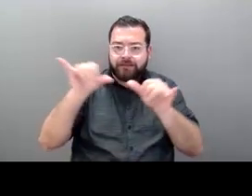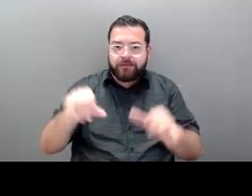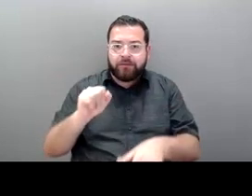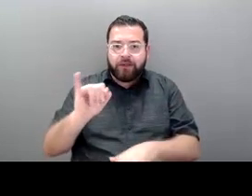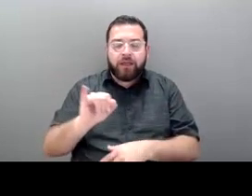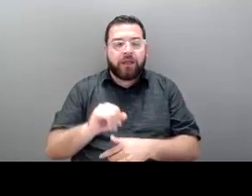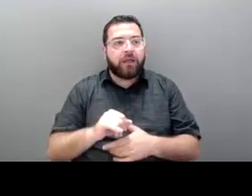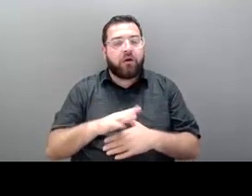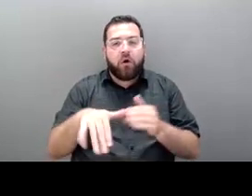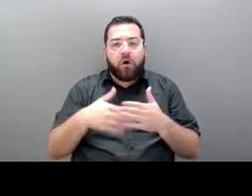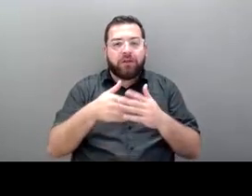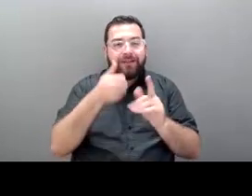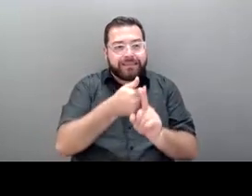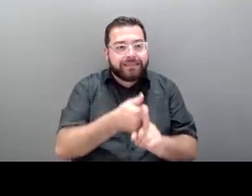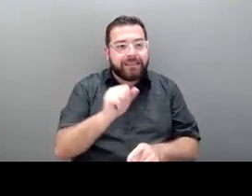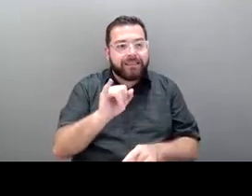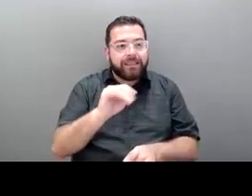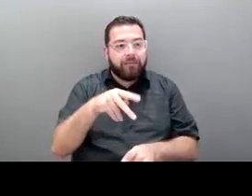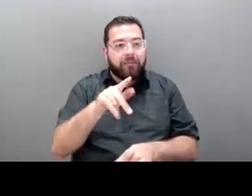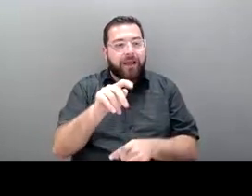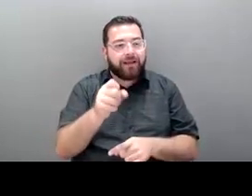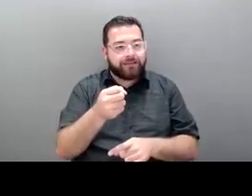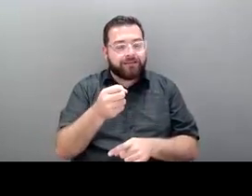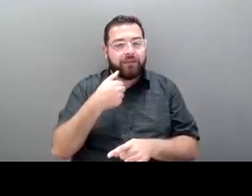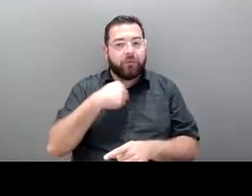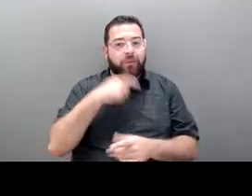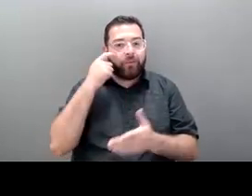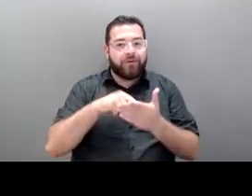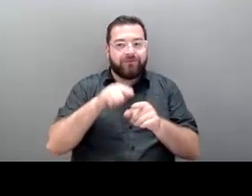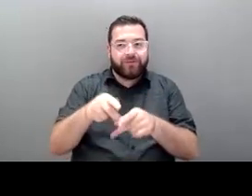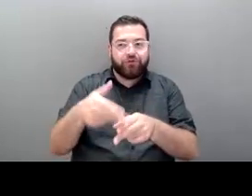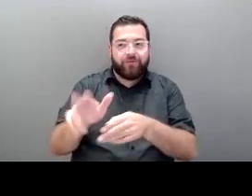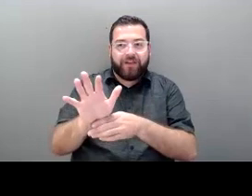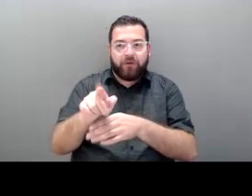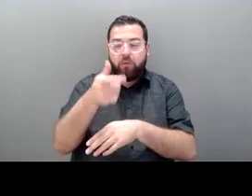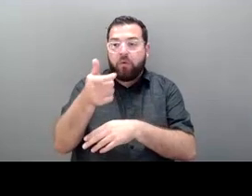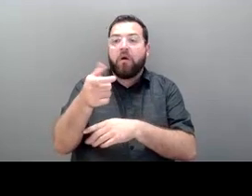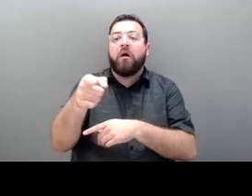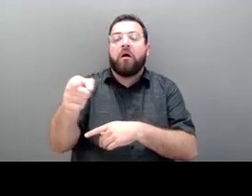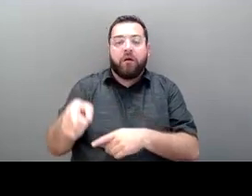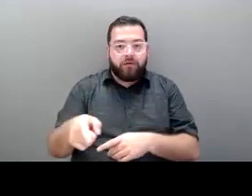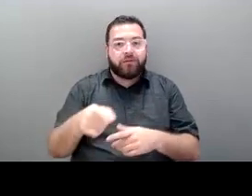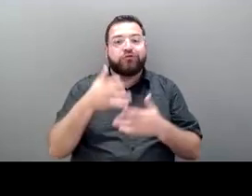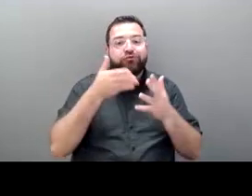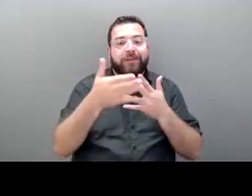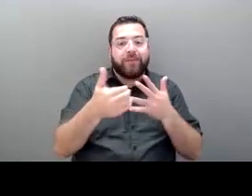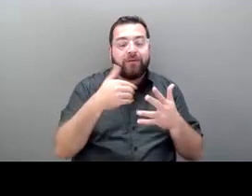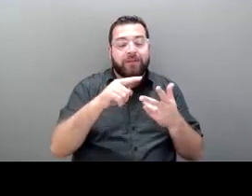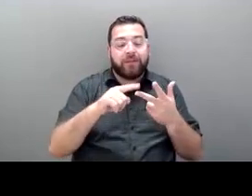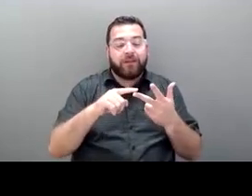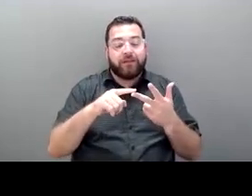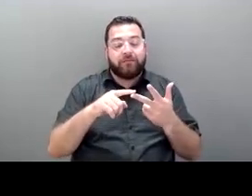in that little bit of that video we started to watch. That's where the transparency and accountability are incredibly